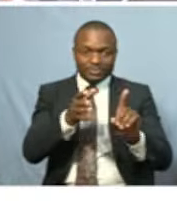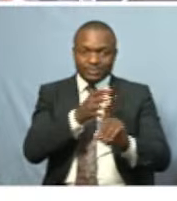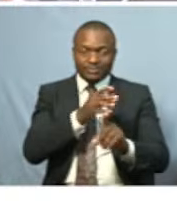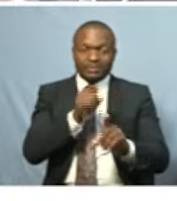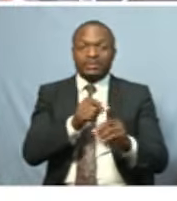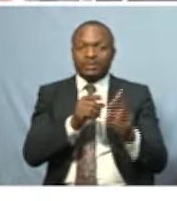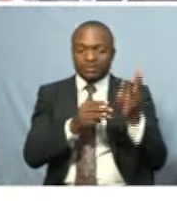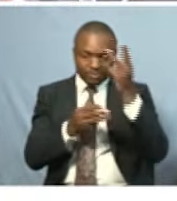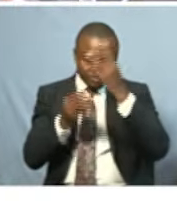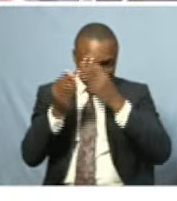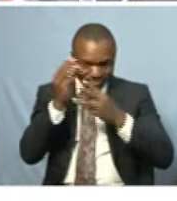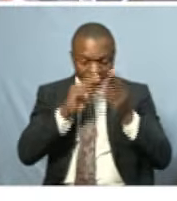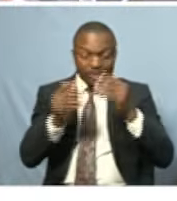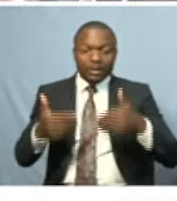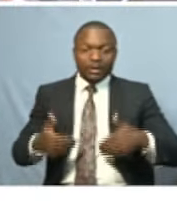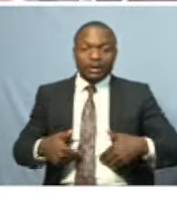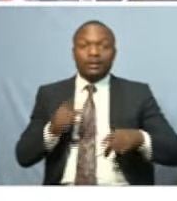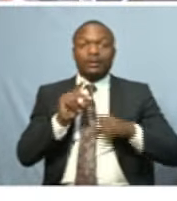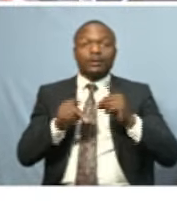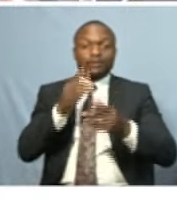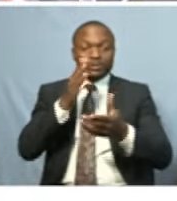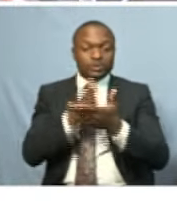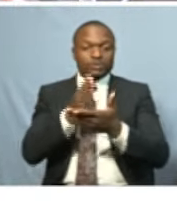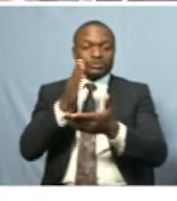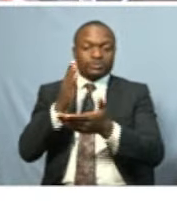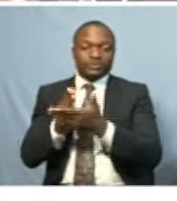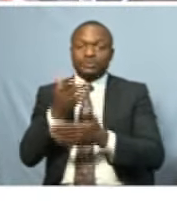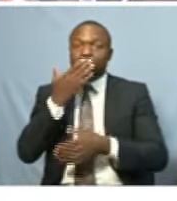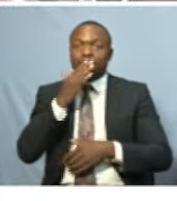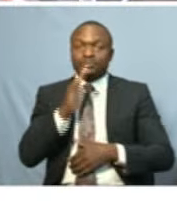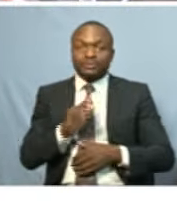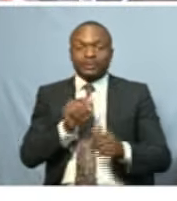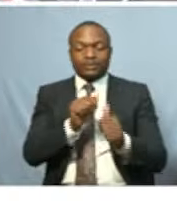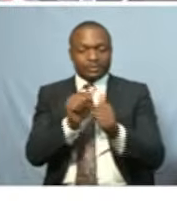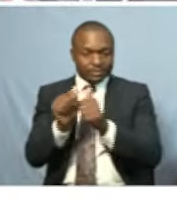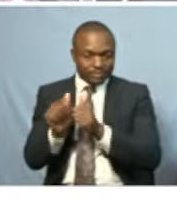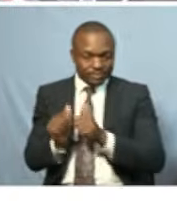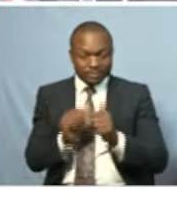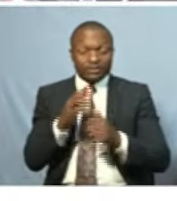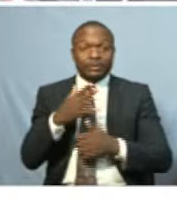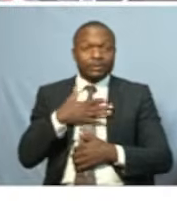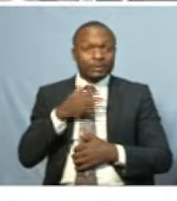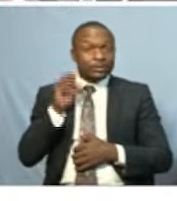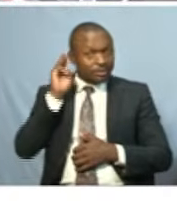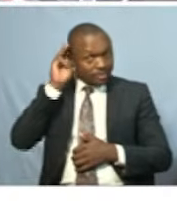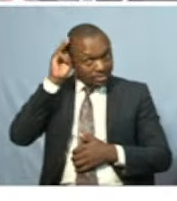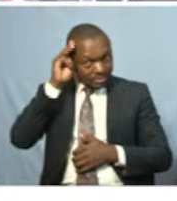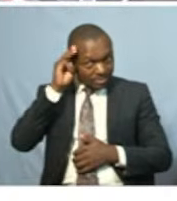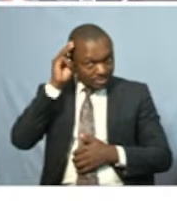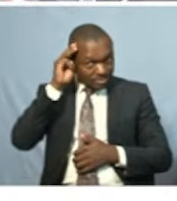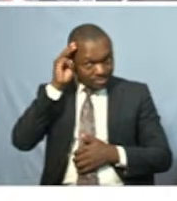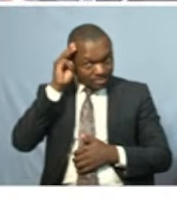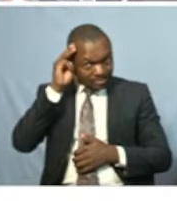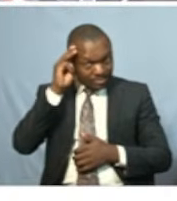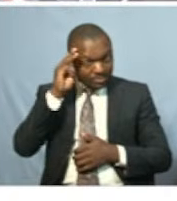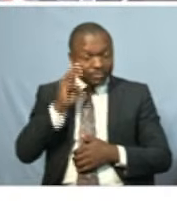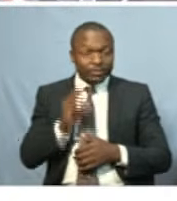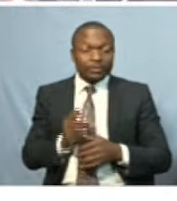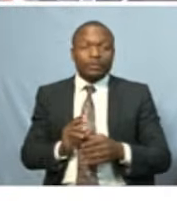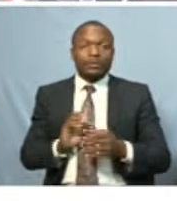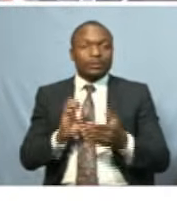people. And in an effort to combat these bad vices, my ministry is in liaison with various